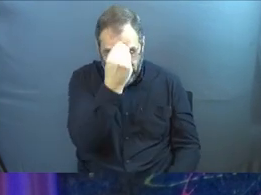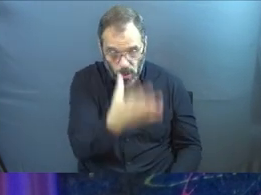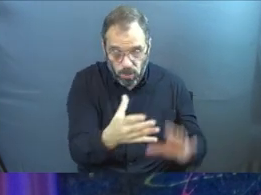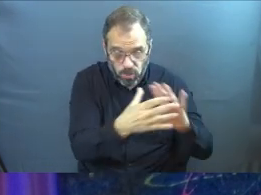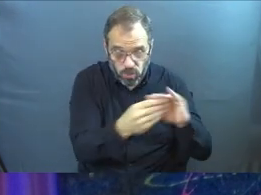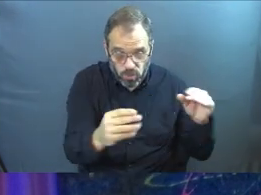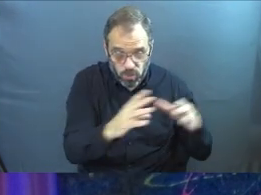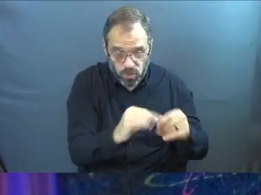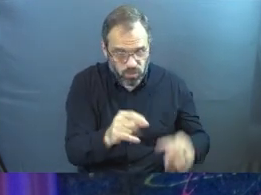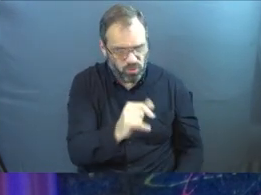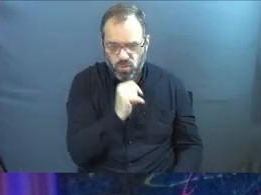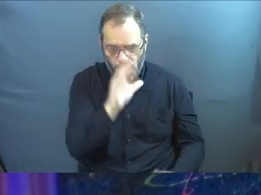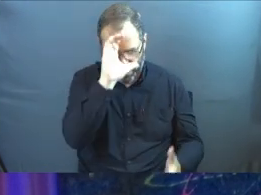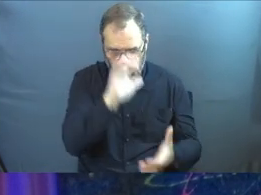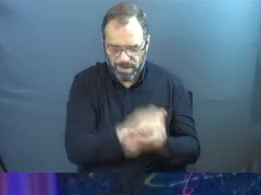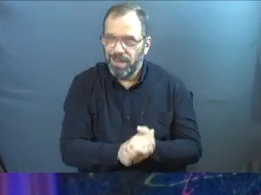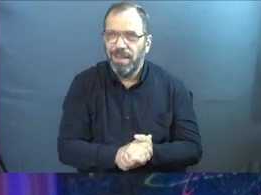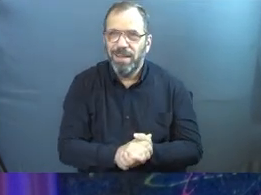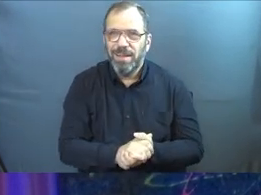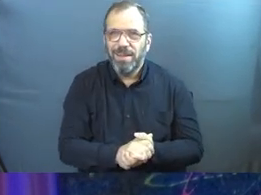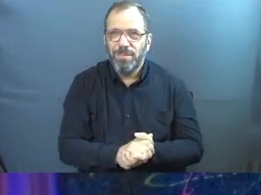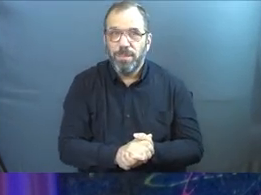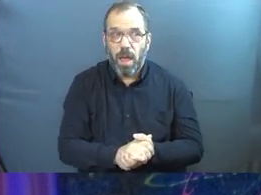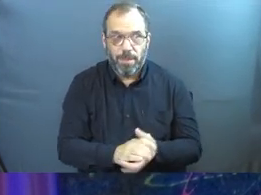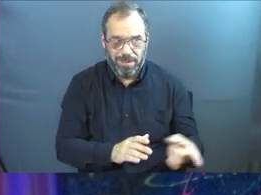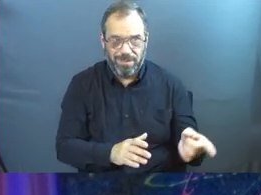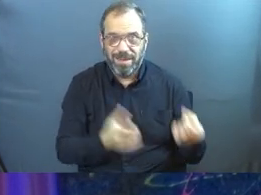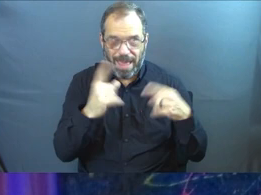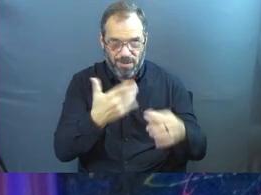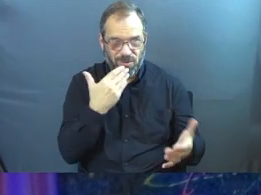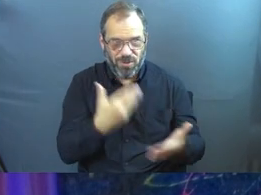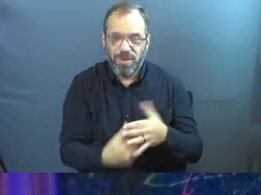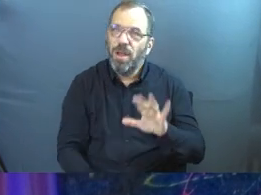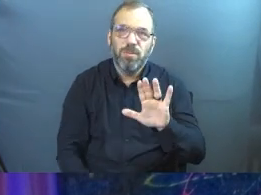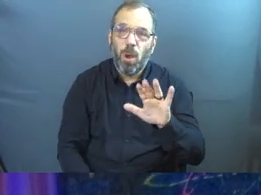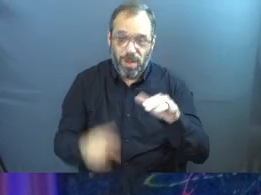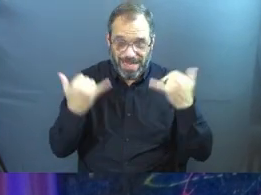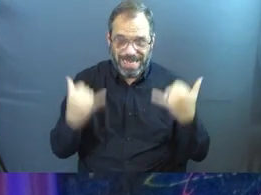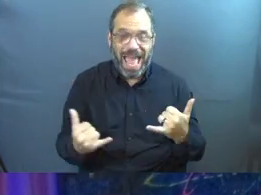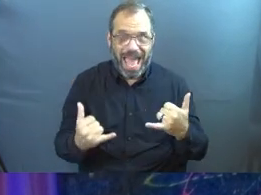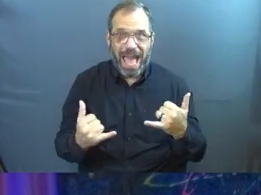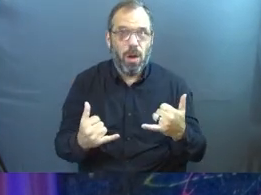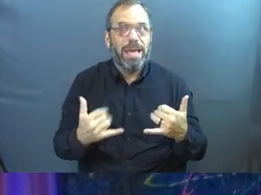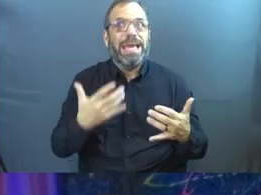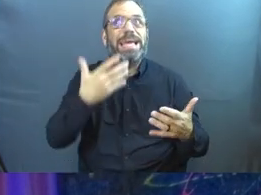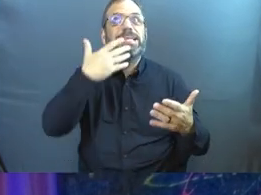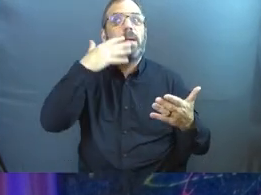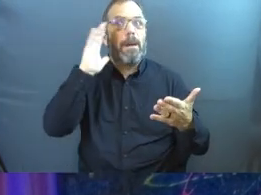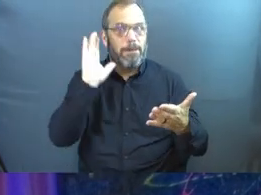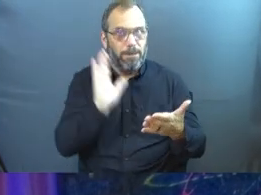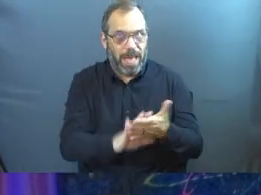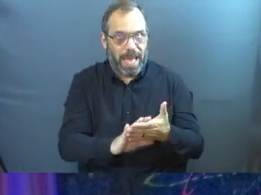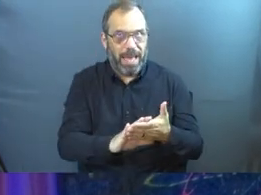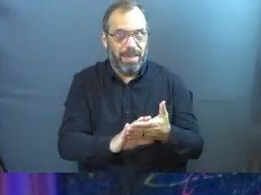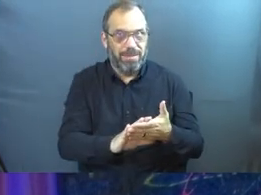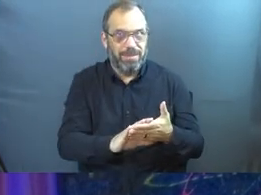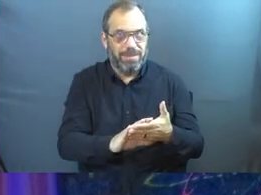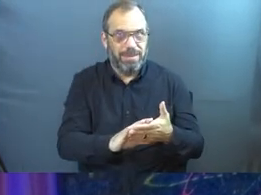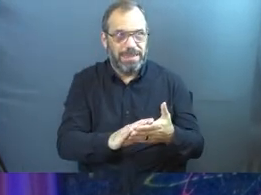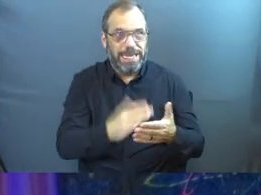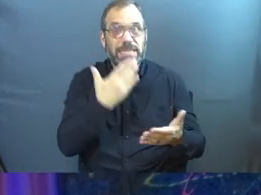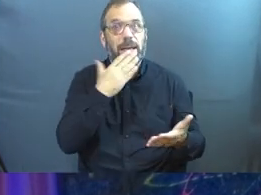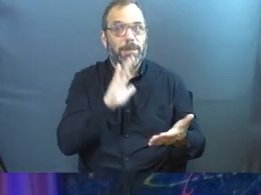you. This is like saying, is it too good to be true? No, actually, in this case, it's too bad to be true, what God's about